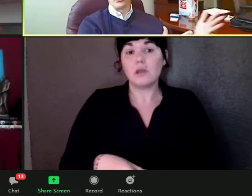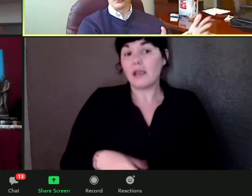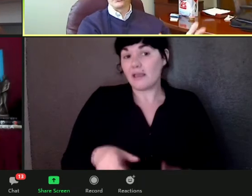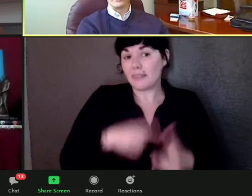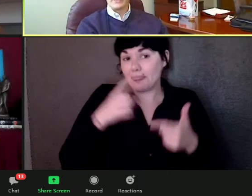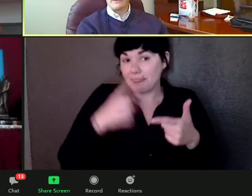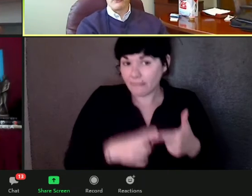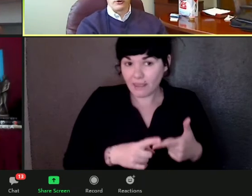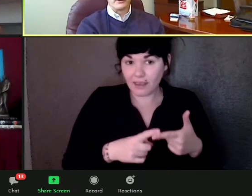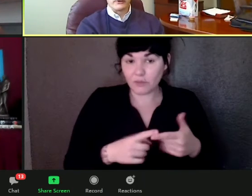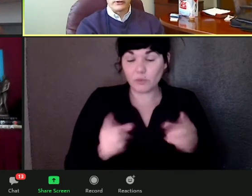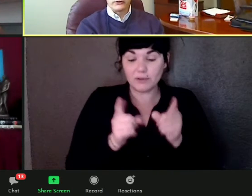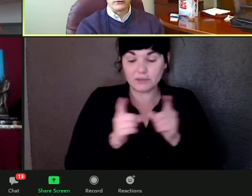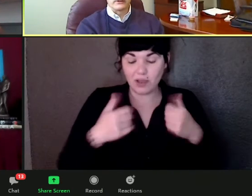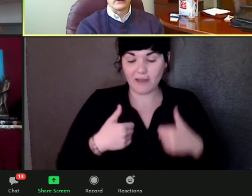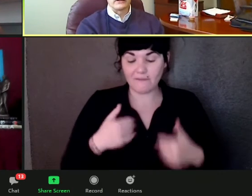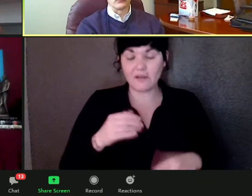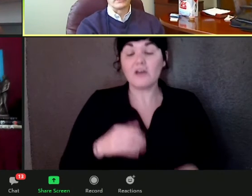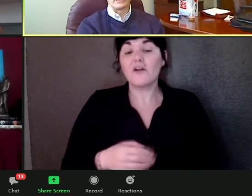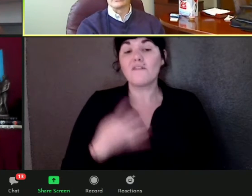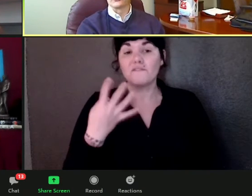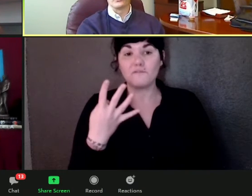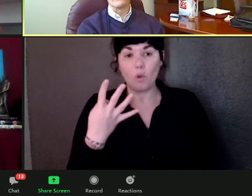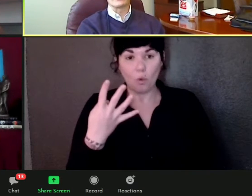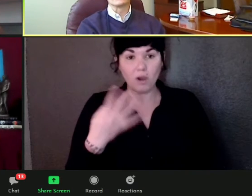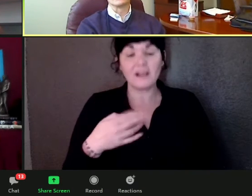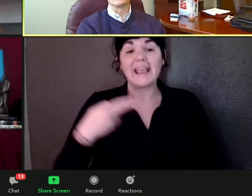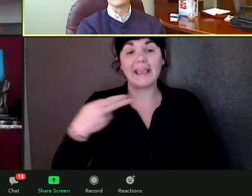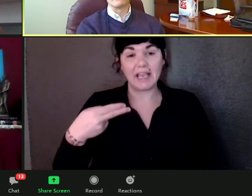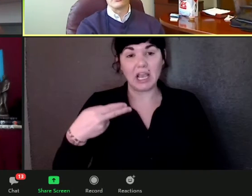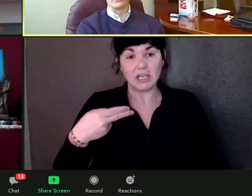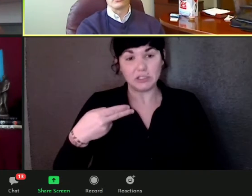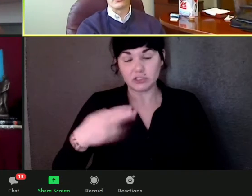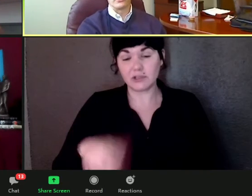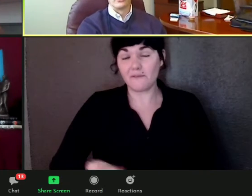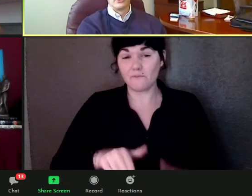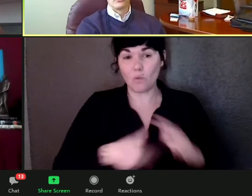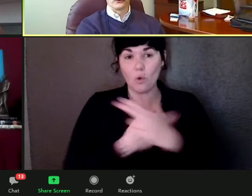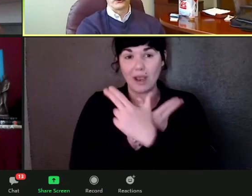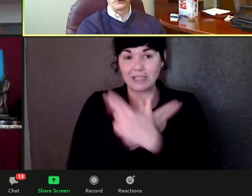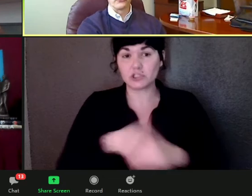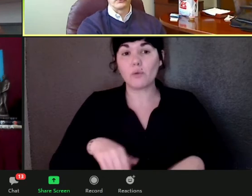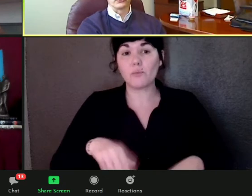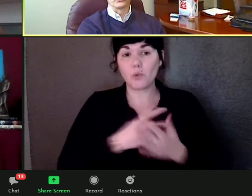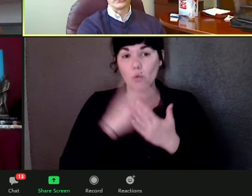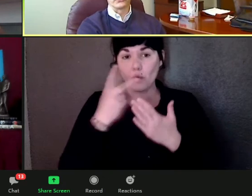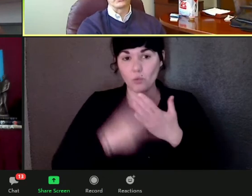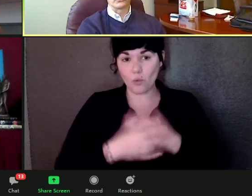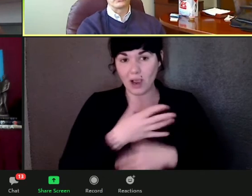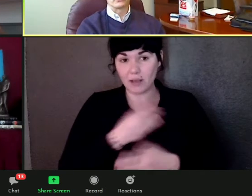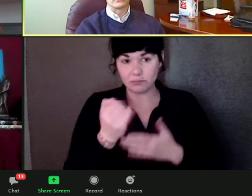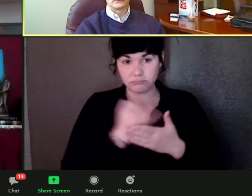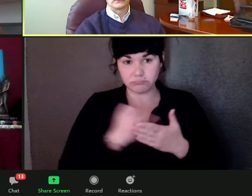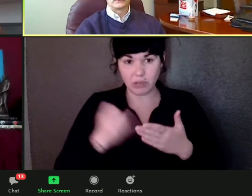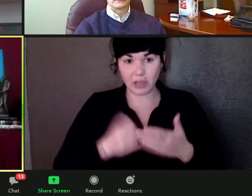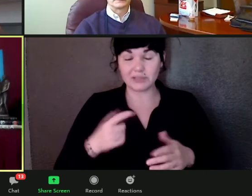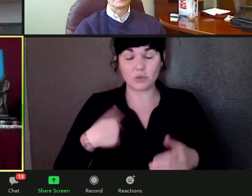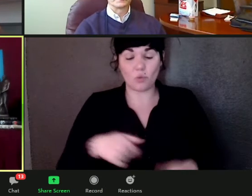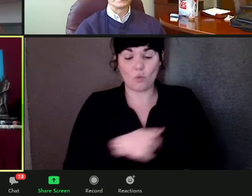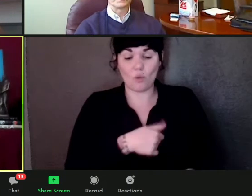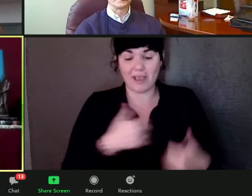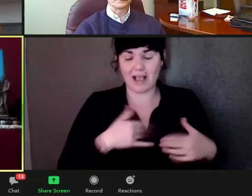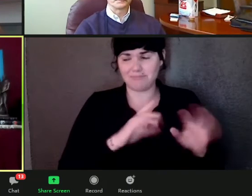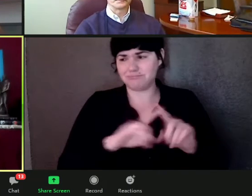And, of course, we have urban areas here in Wayne County. So we've got a little bit of everything within those 33 school systems. Okay,